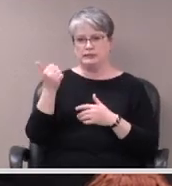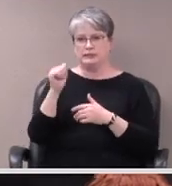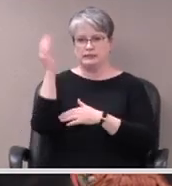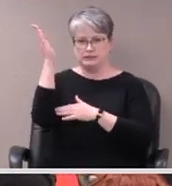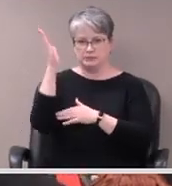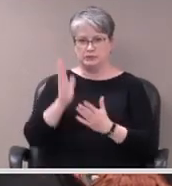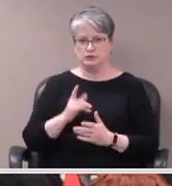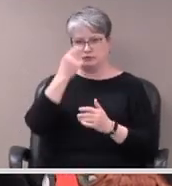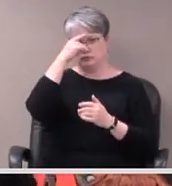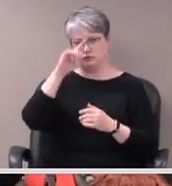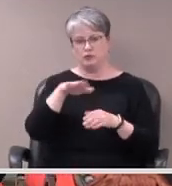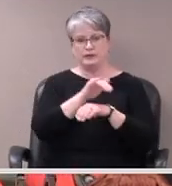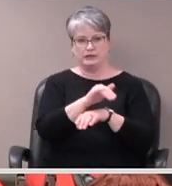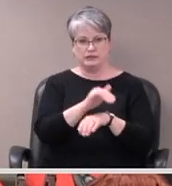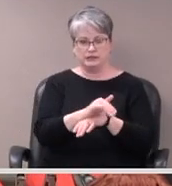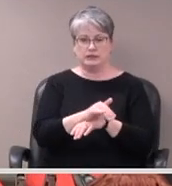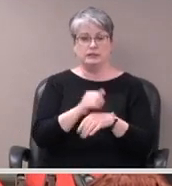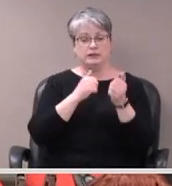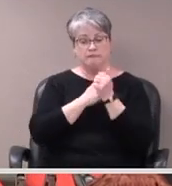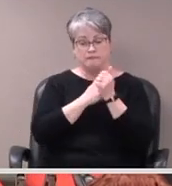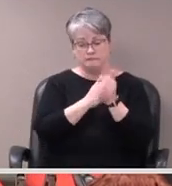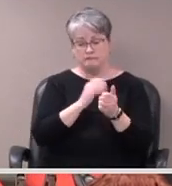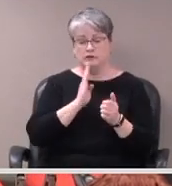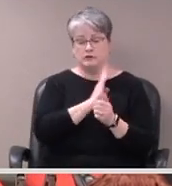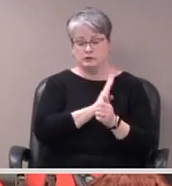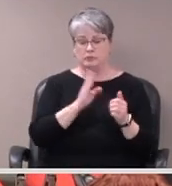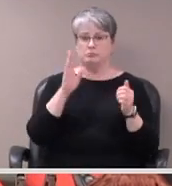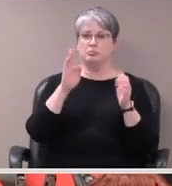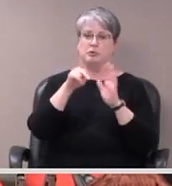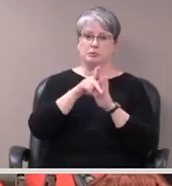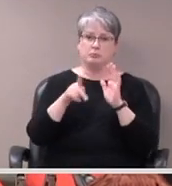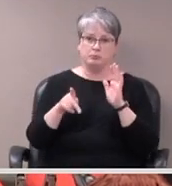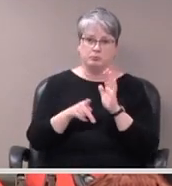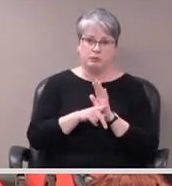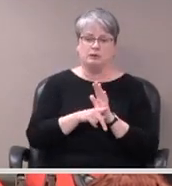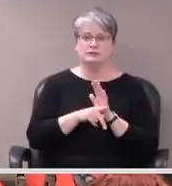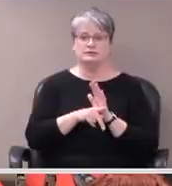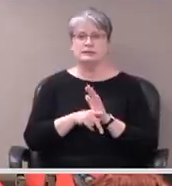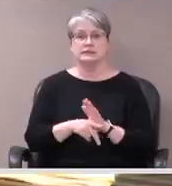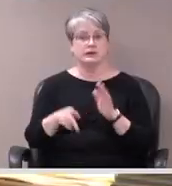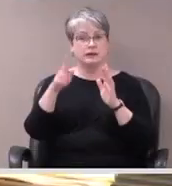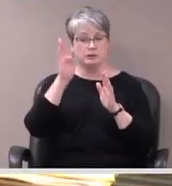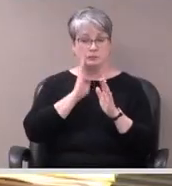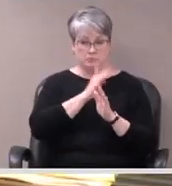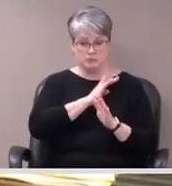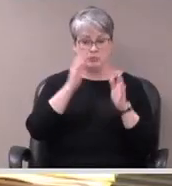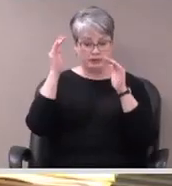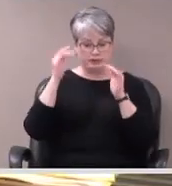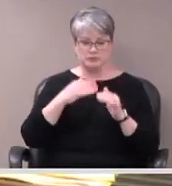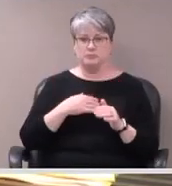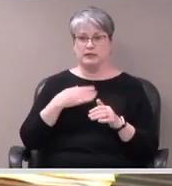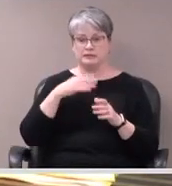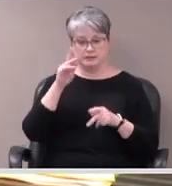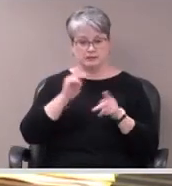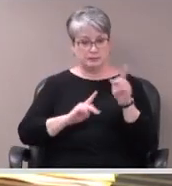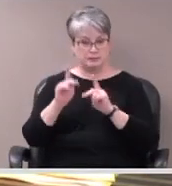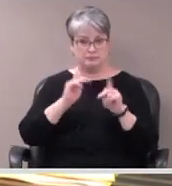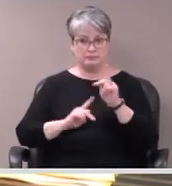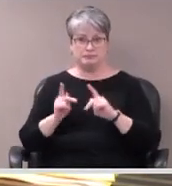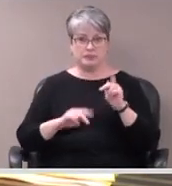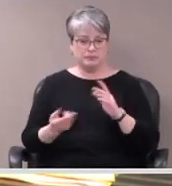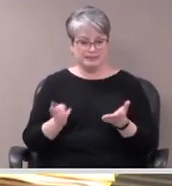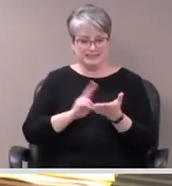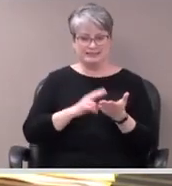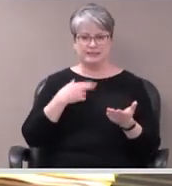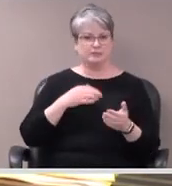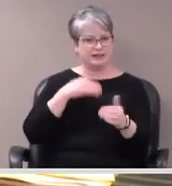the evening. In accordance with Board Policy 01.421, the board expects that persons who have signed up to address the